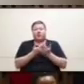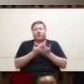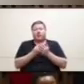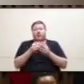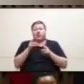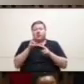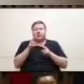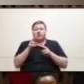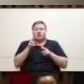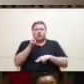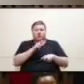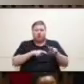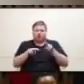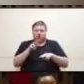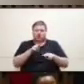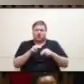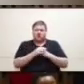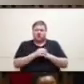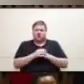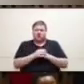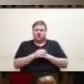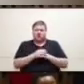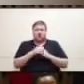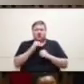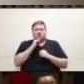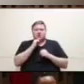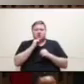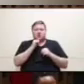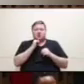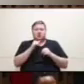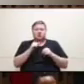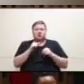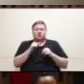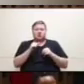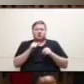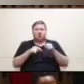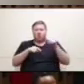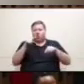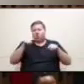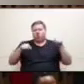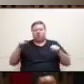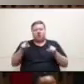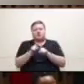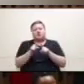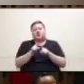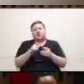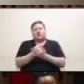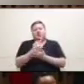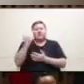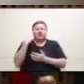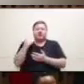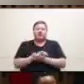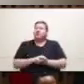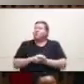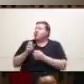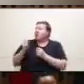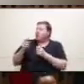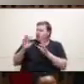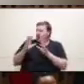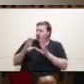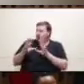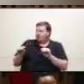the uploading so that we don't have discrepancies like it happened in the past. Thank you very much. Let's hold it at that.